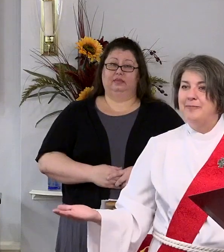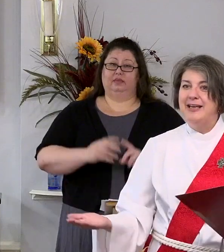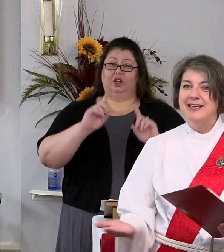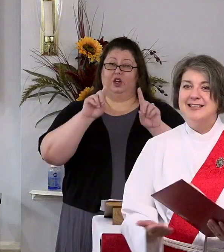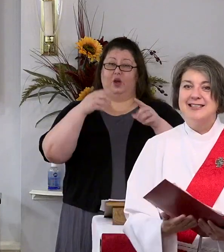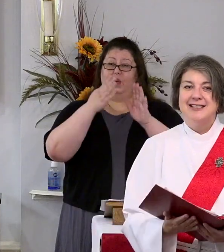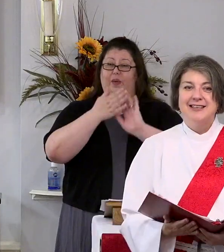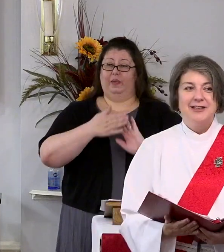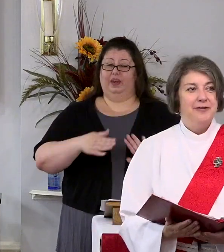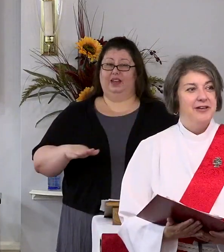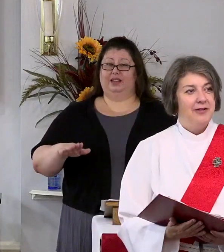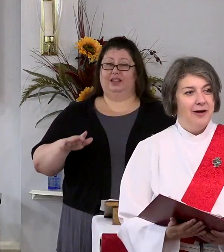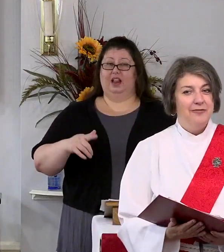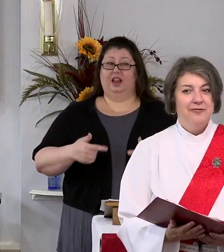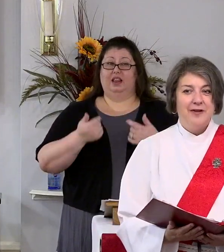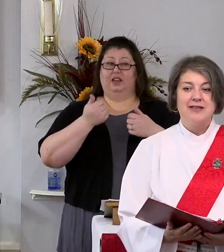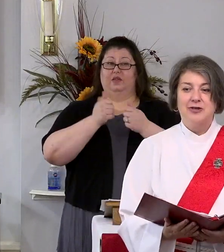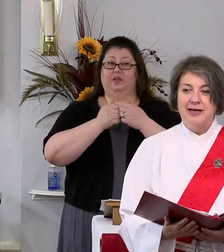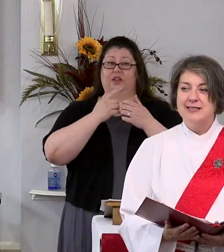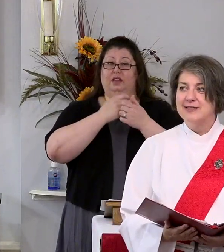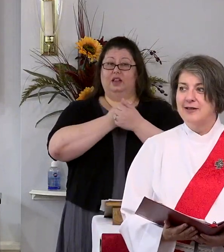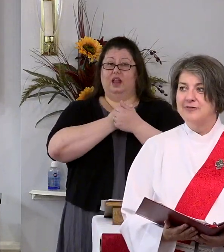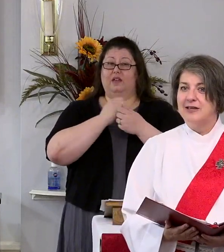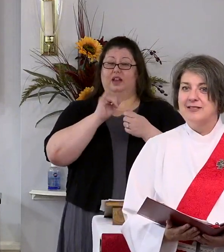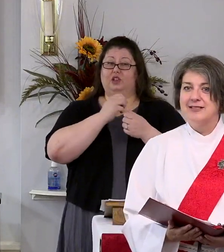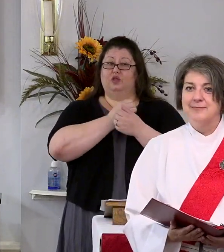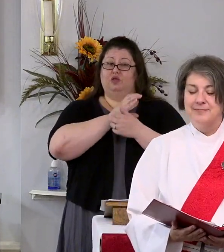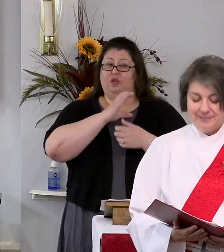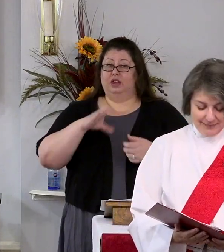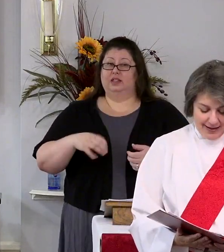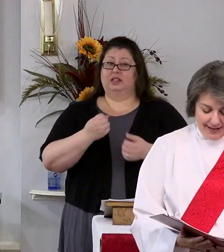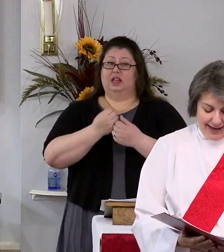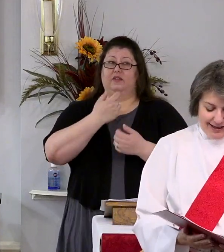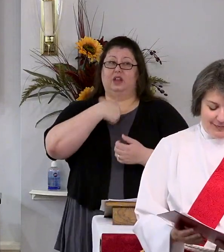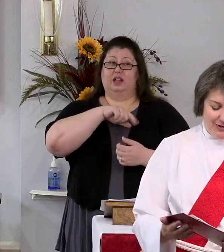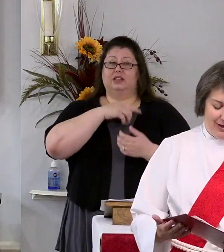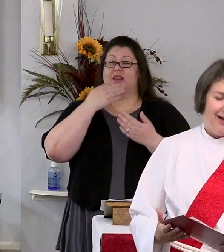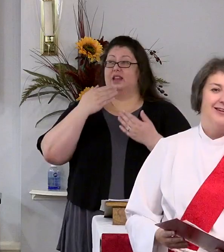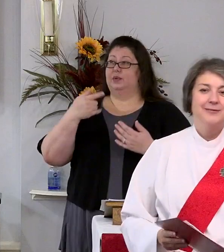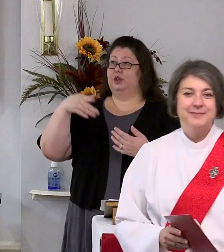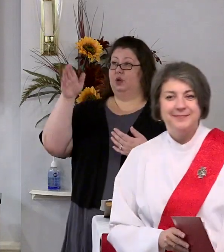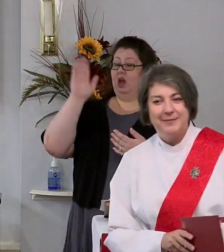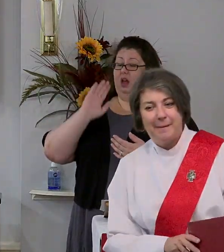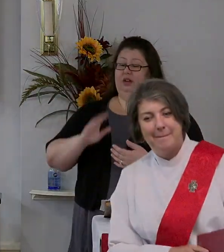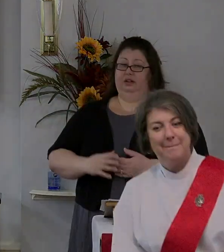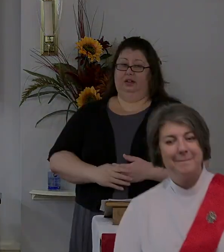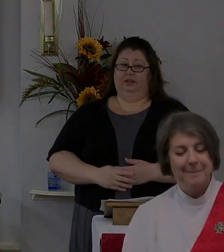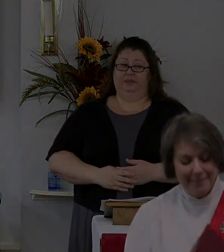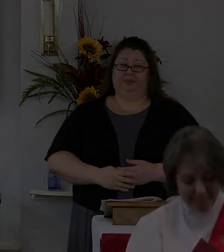Go in peace. Live in love as Christ has loved us. Thanks be to God.